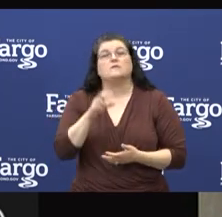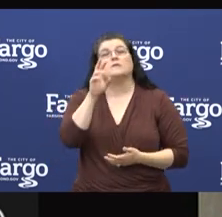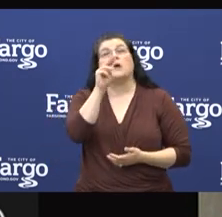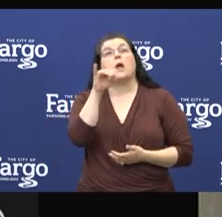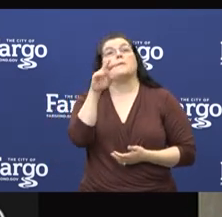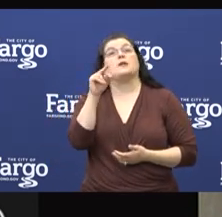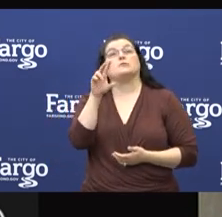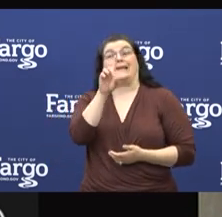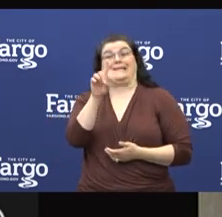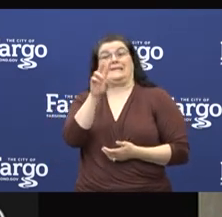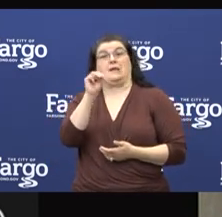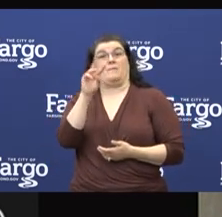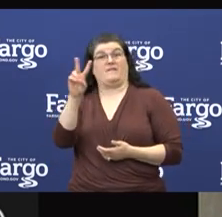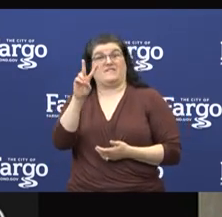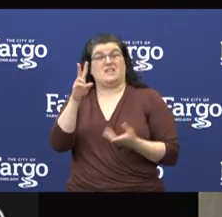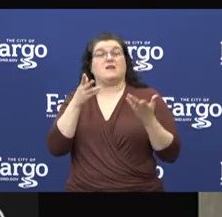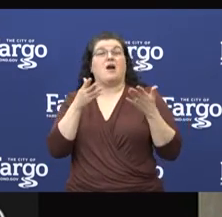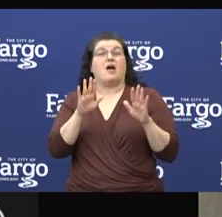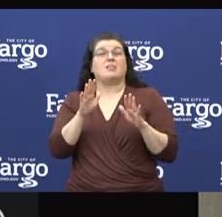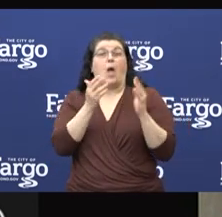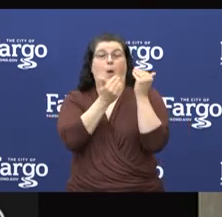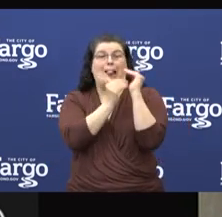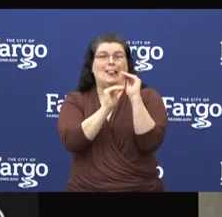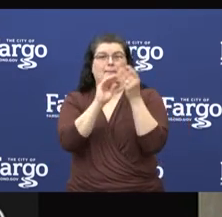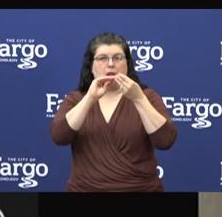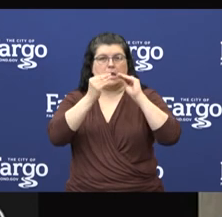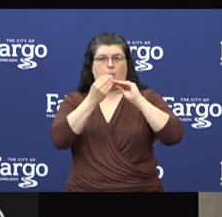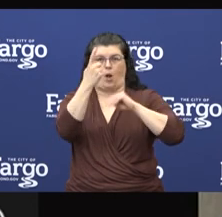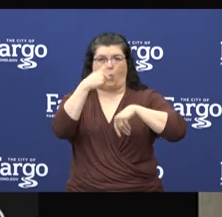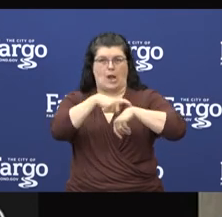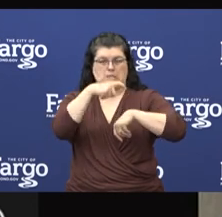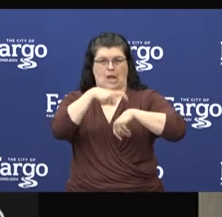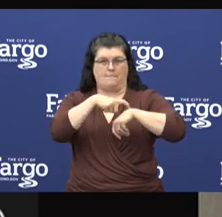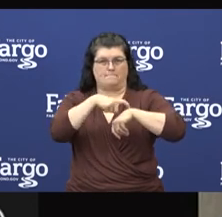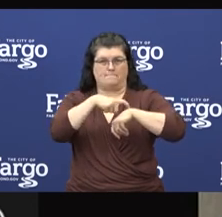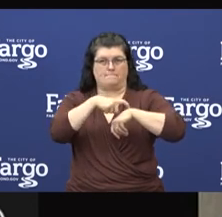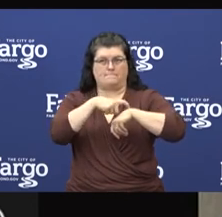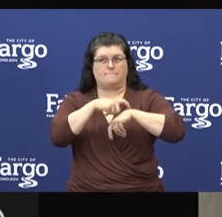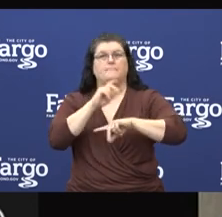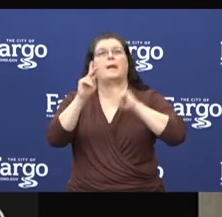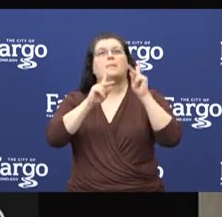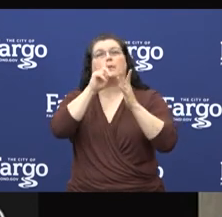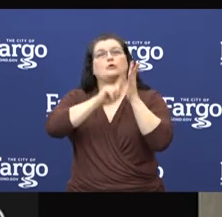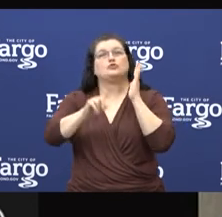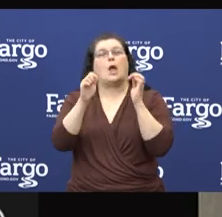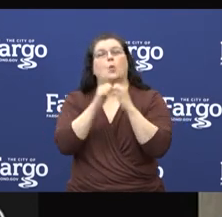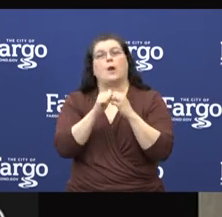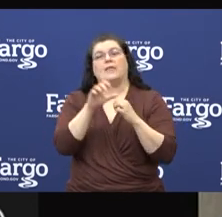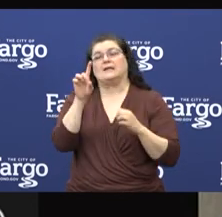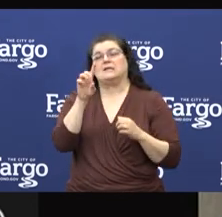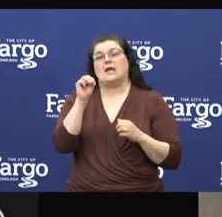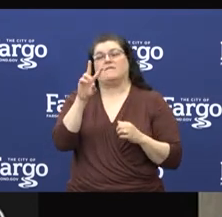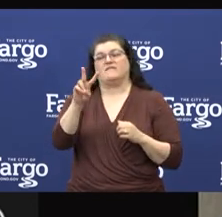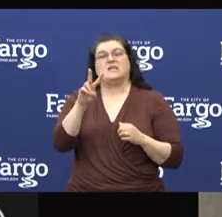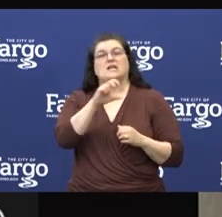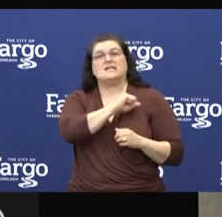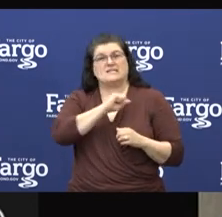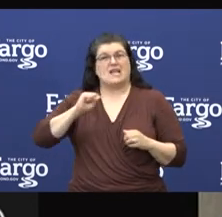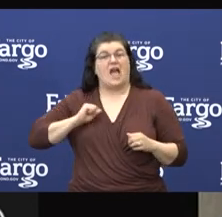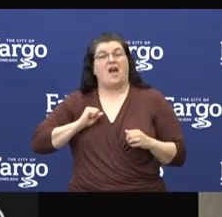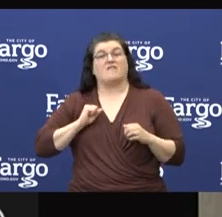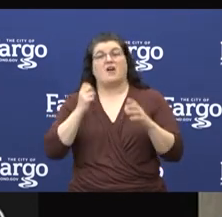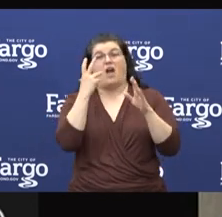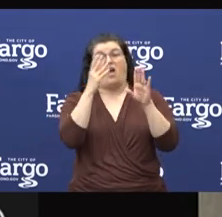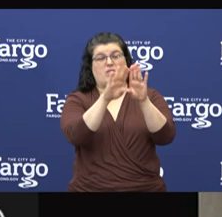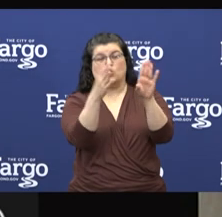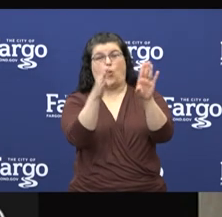Vehicle is limiting the number of people allowed in the building at one time, and citizens will check in with DMV staff at the exterior